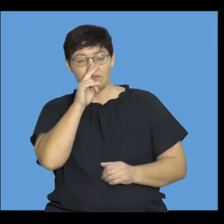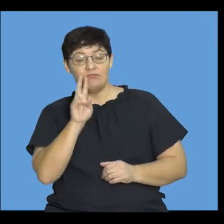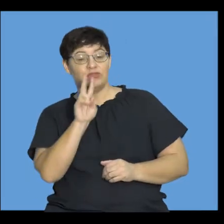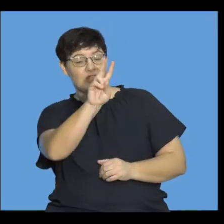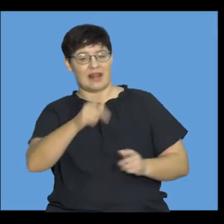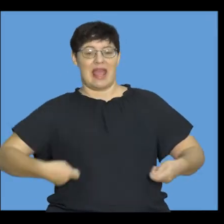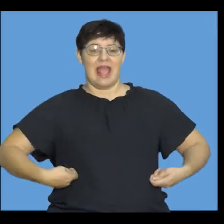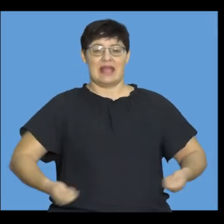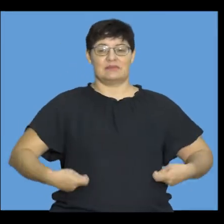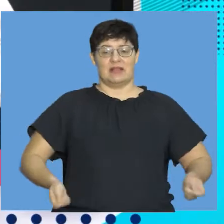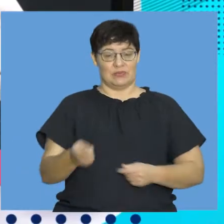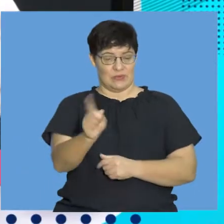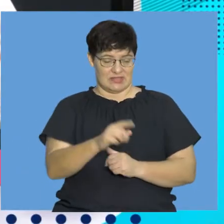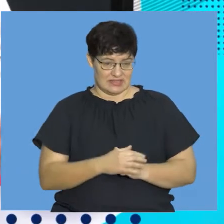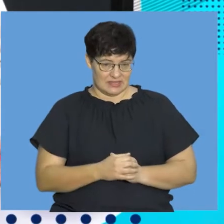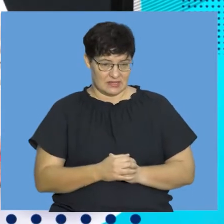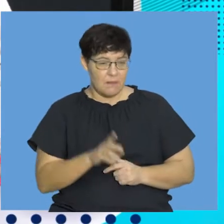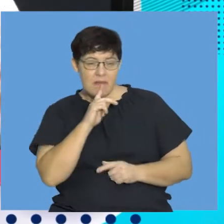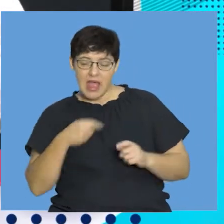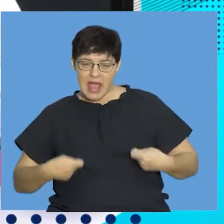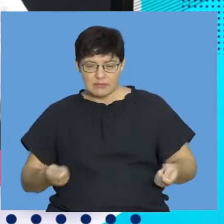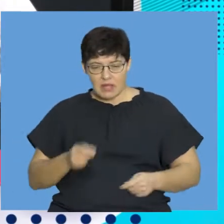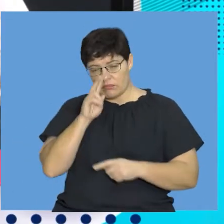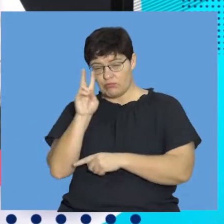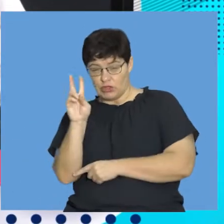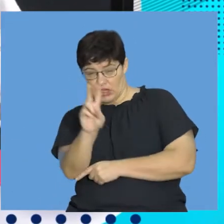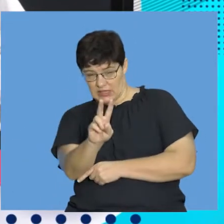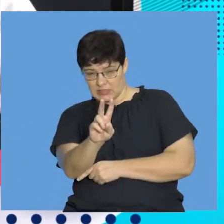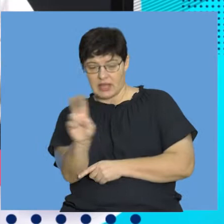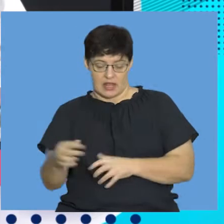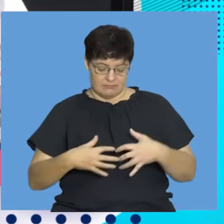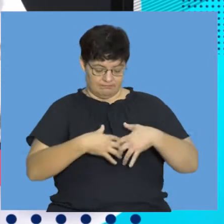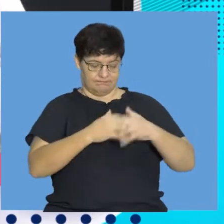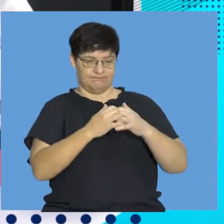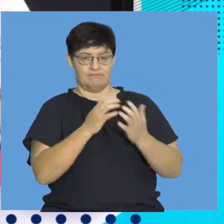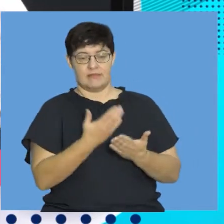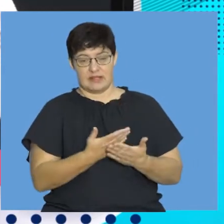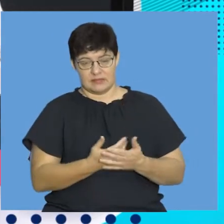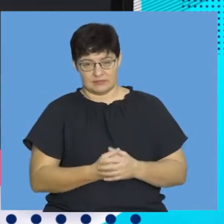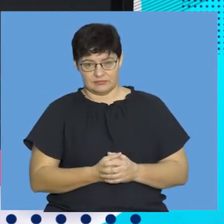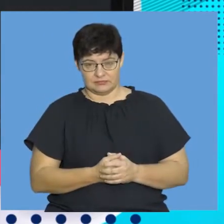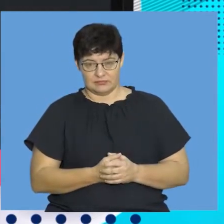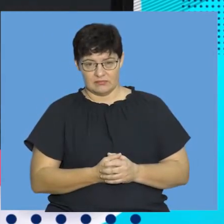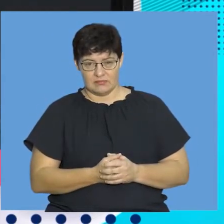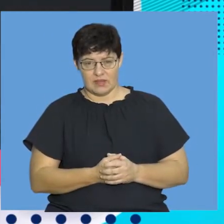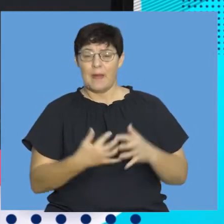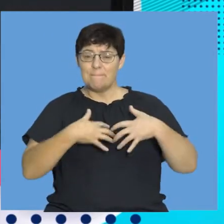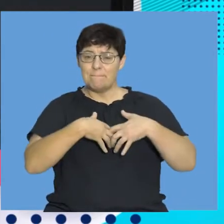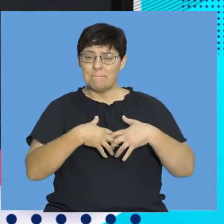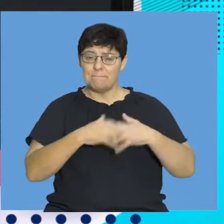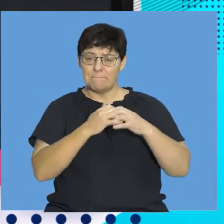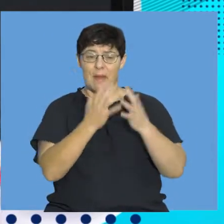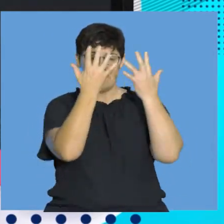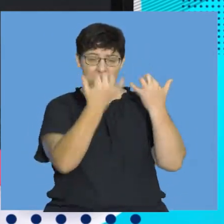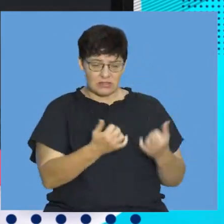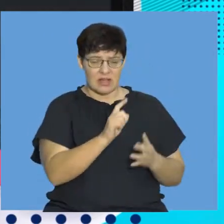in this way, you will then draw up your budgets. Now, and remember, you get different types of budgets, but we'll get